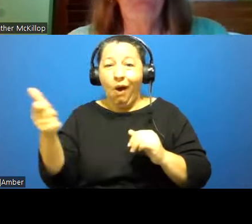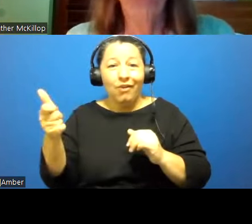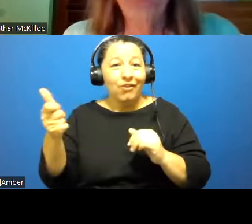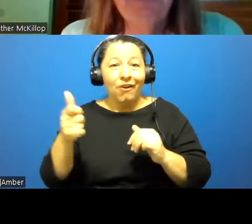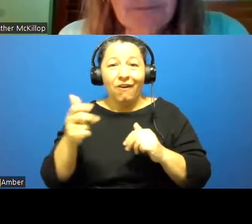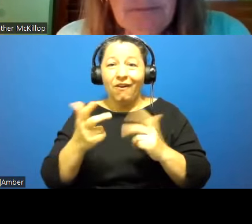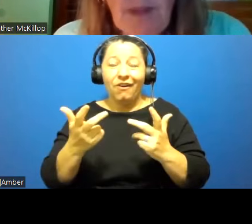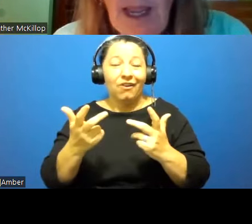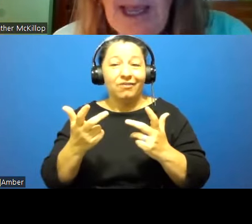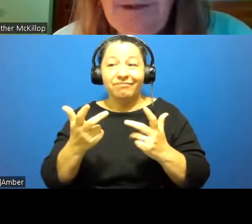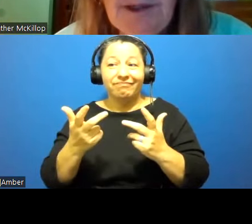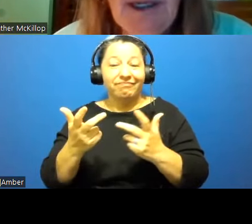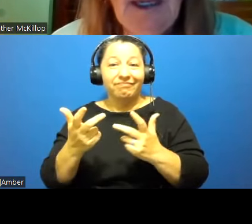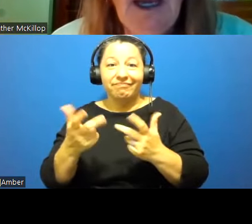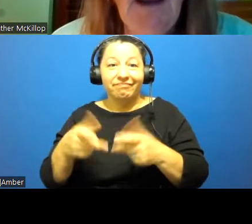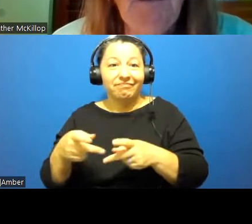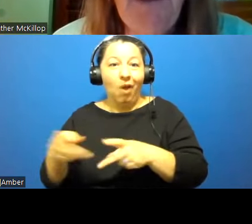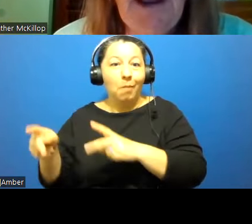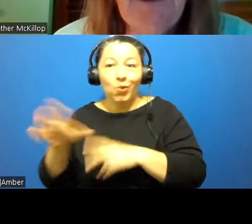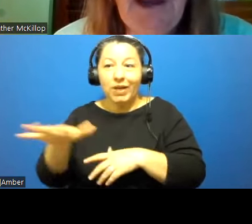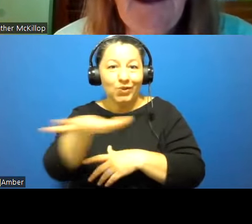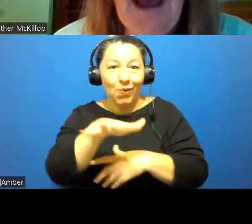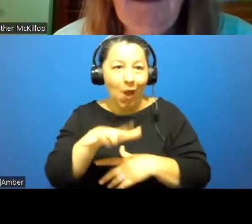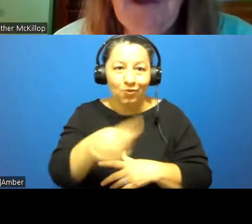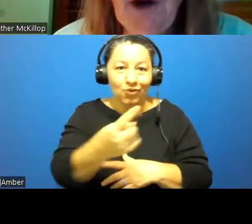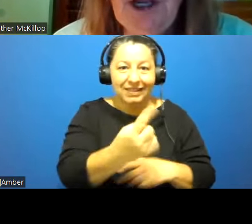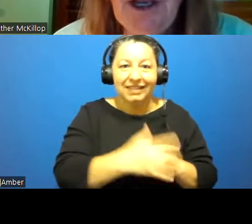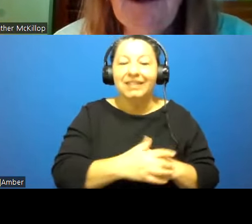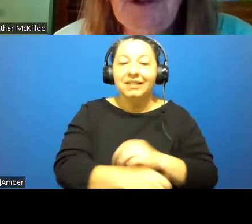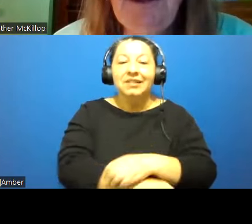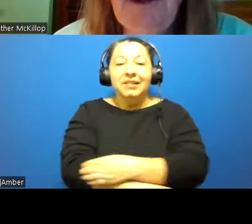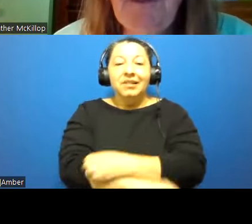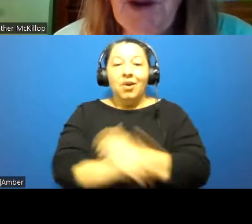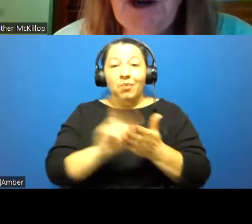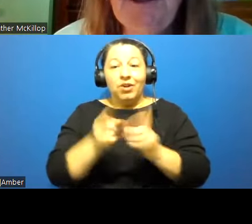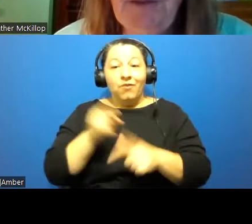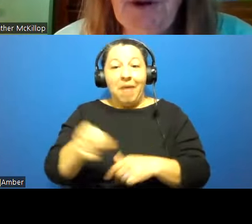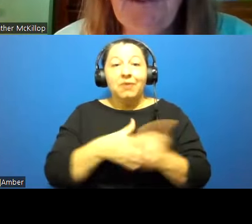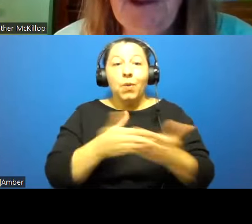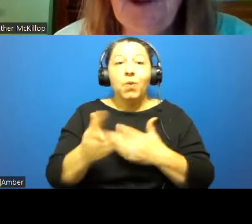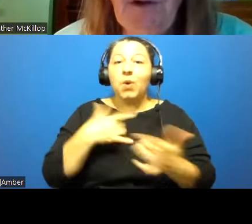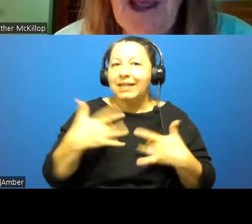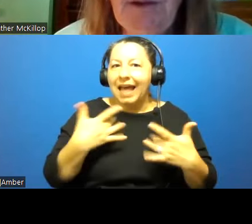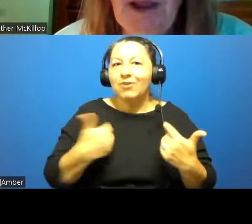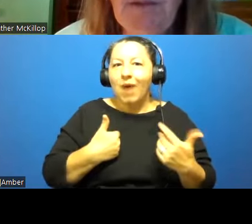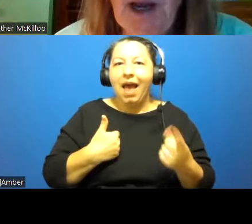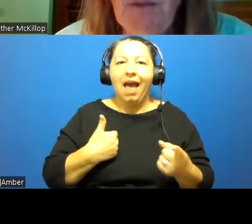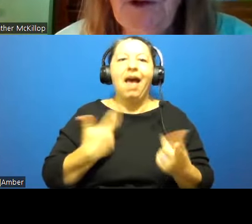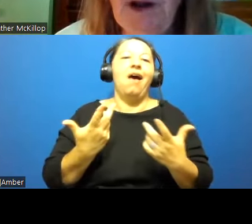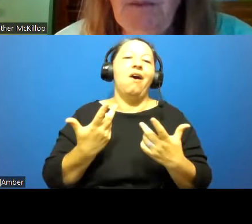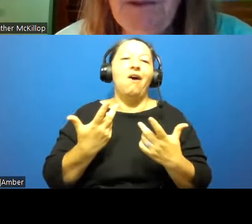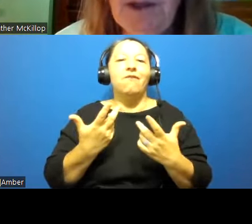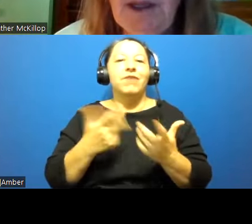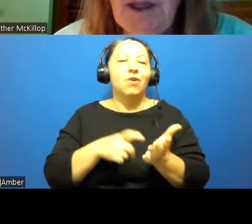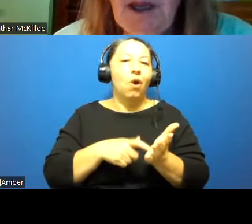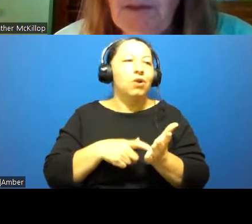We had very excited to have an Archaeological Institute of America Site Preservation Grant. I worked